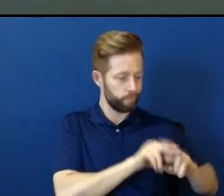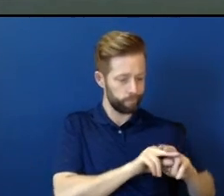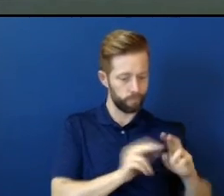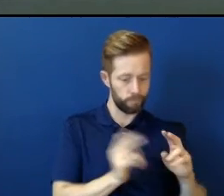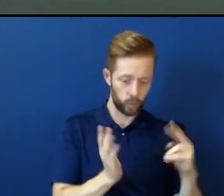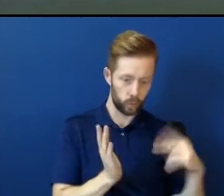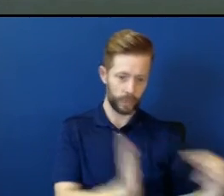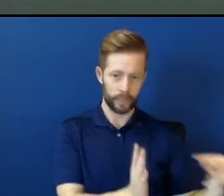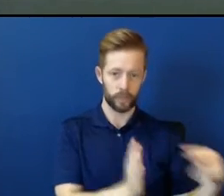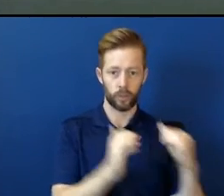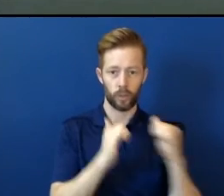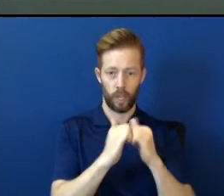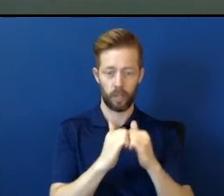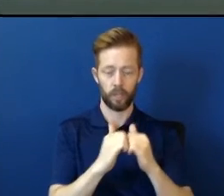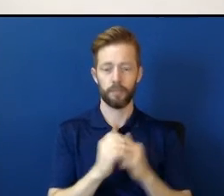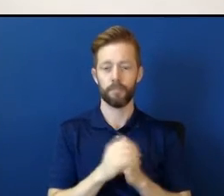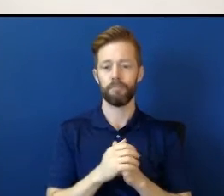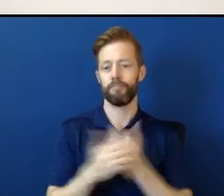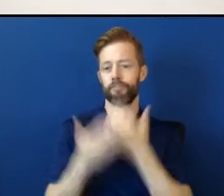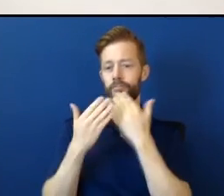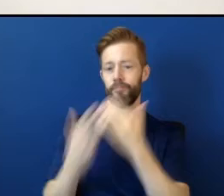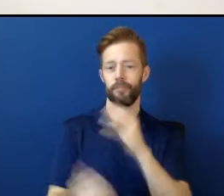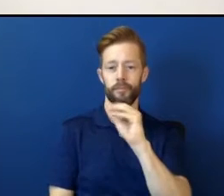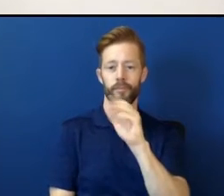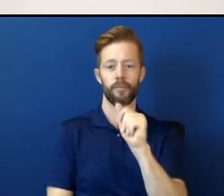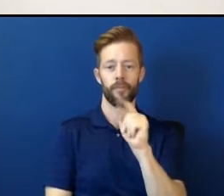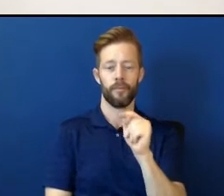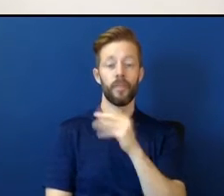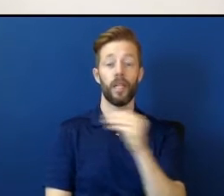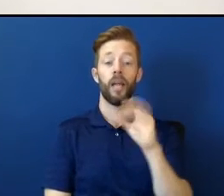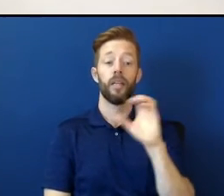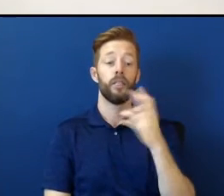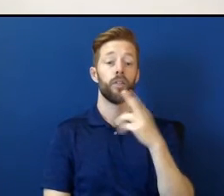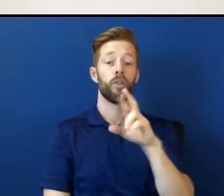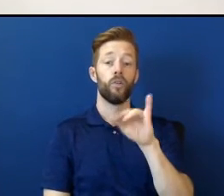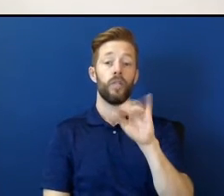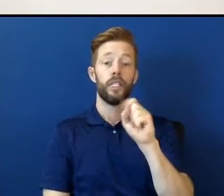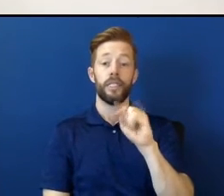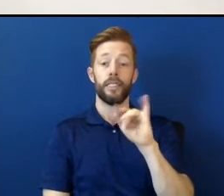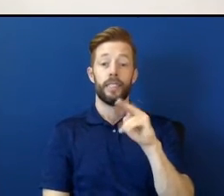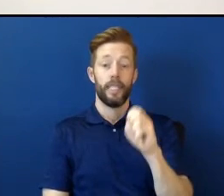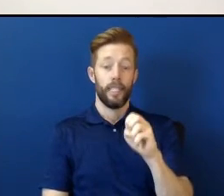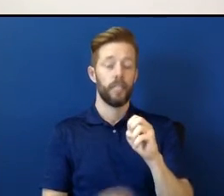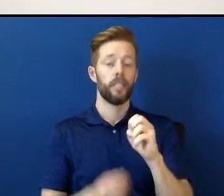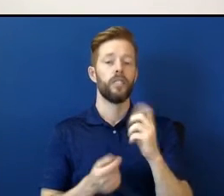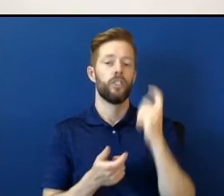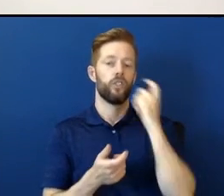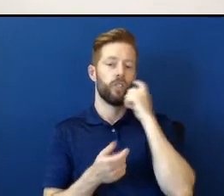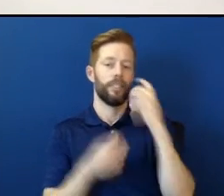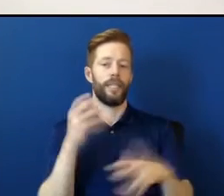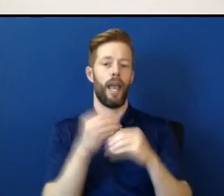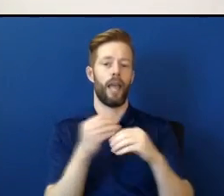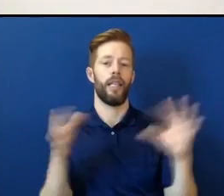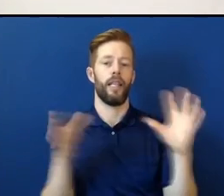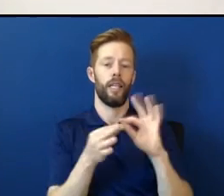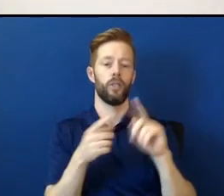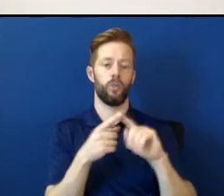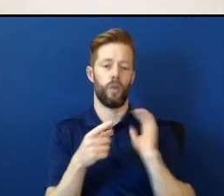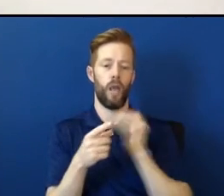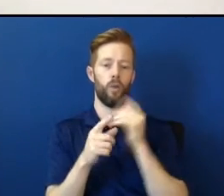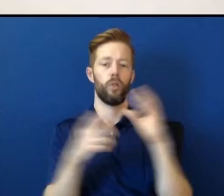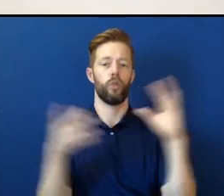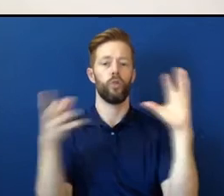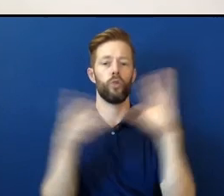good. Yeah, thanks, Matt. And I think Christine just dropped the link to our